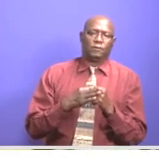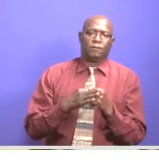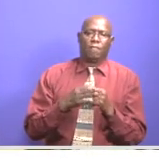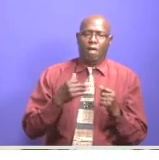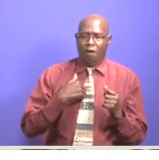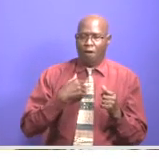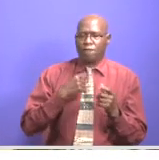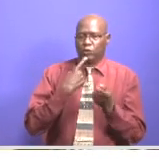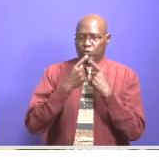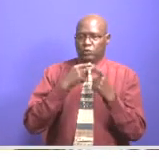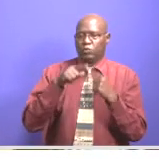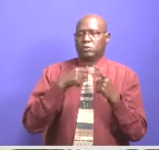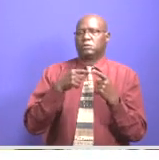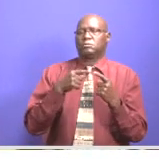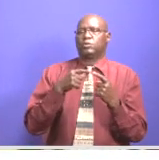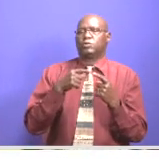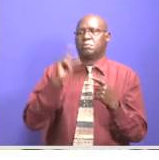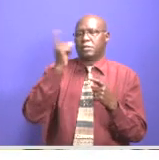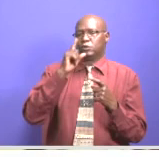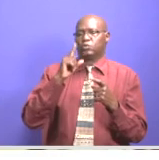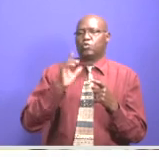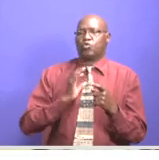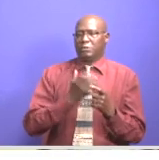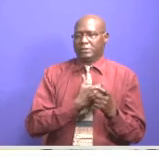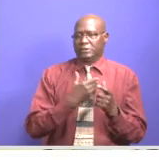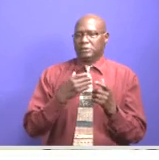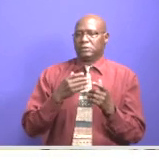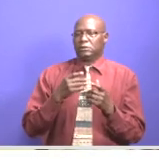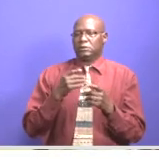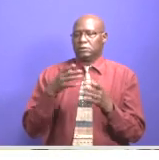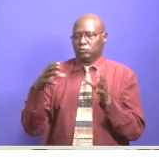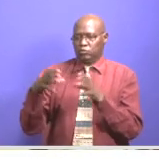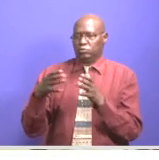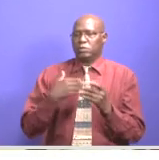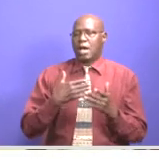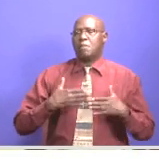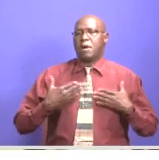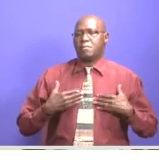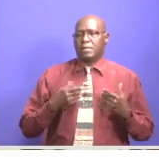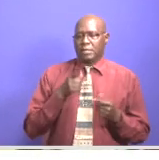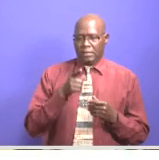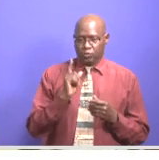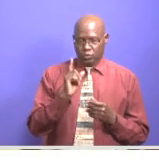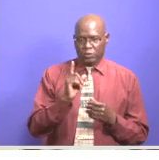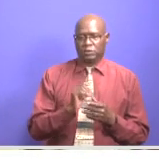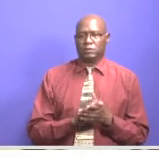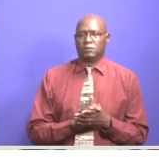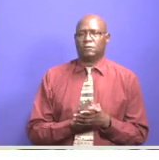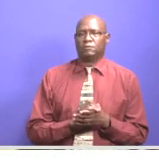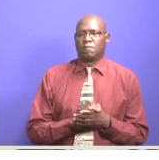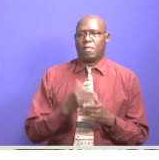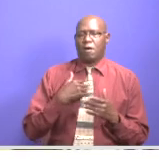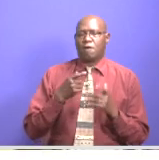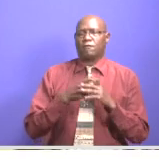on Education Reforms. So I'm happy that these ones have